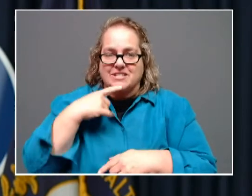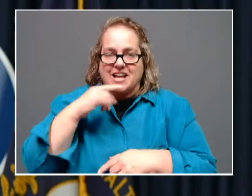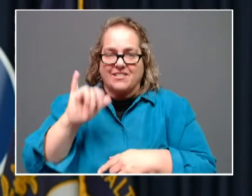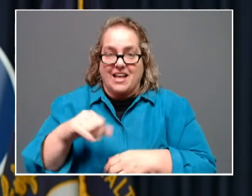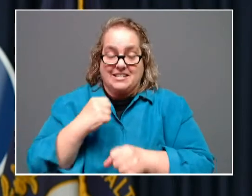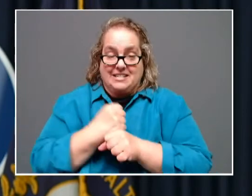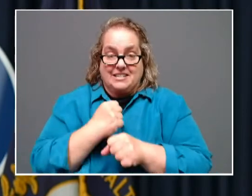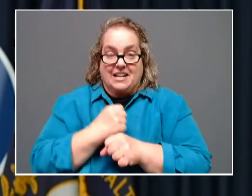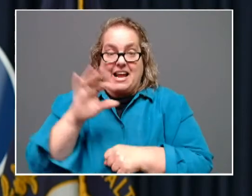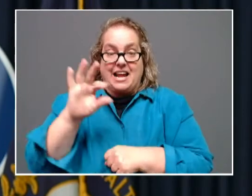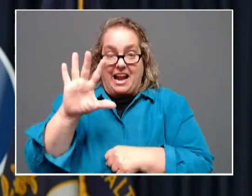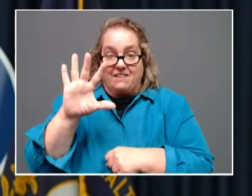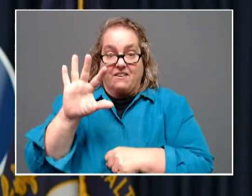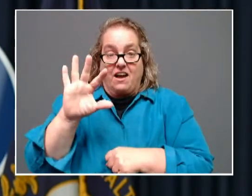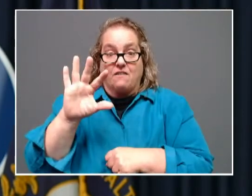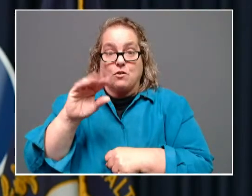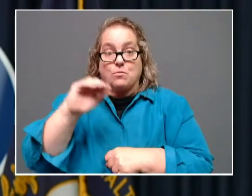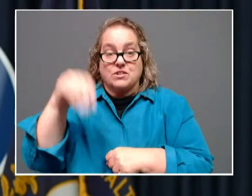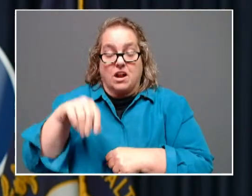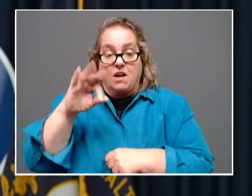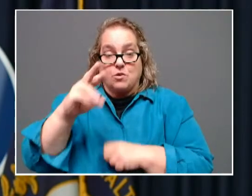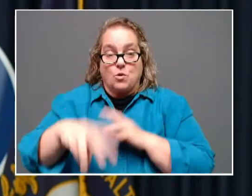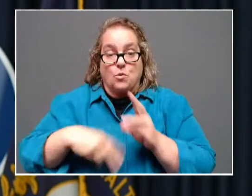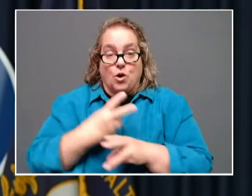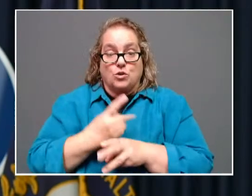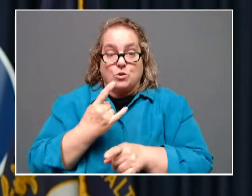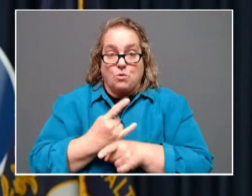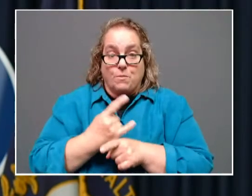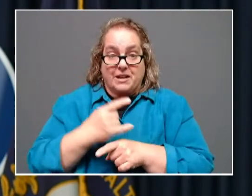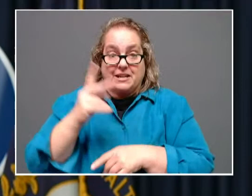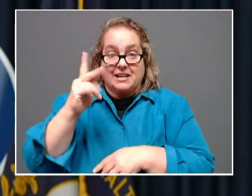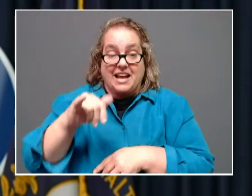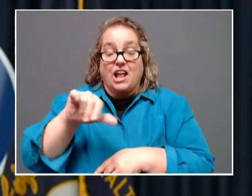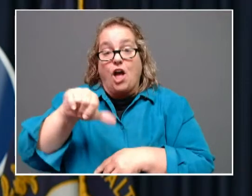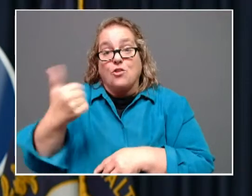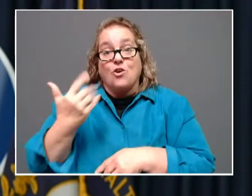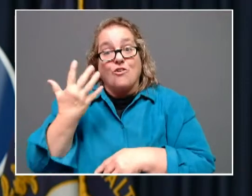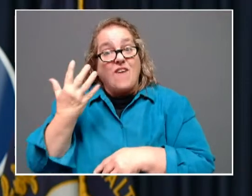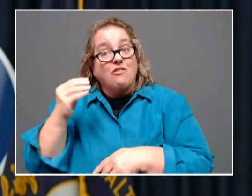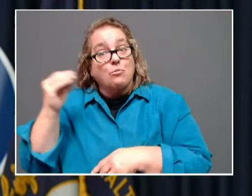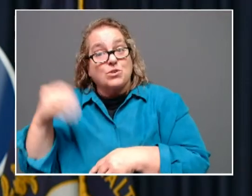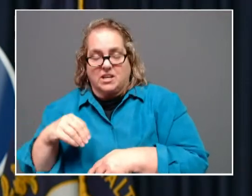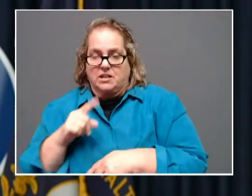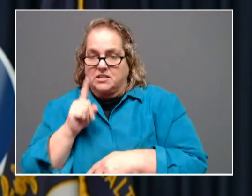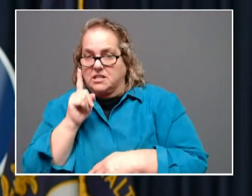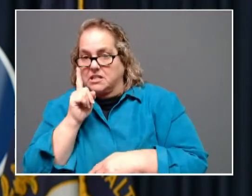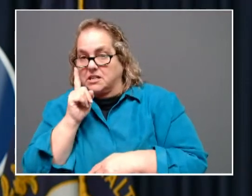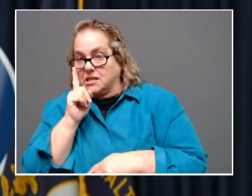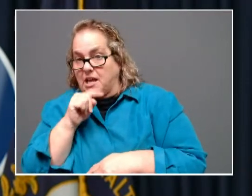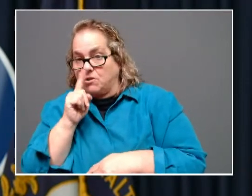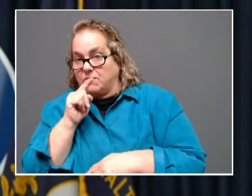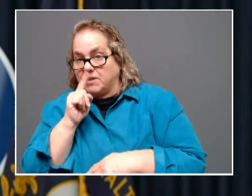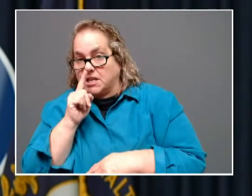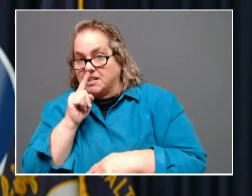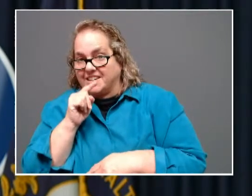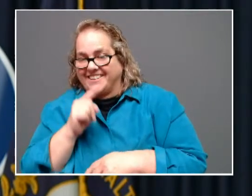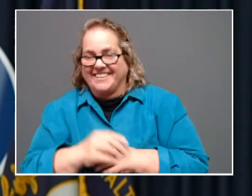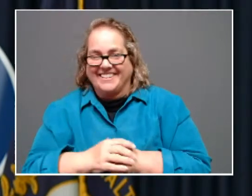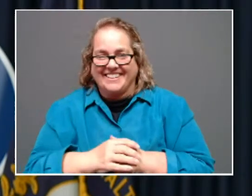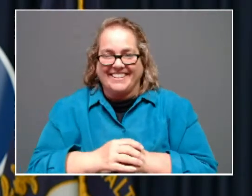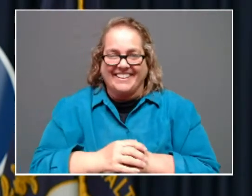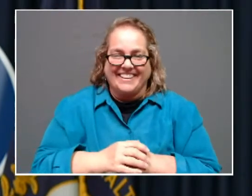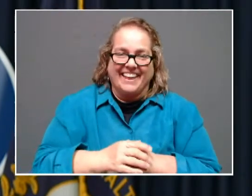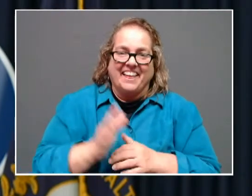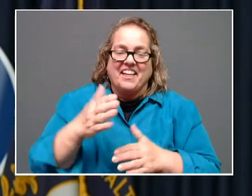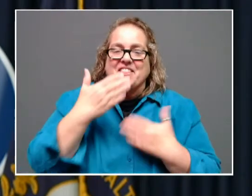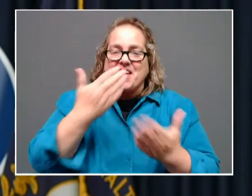the world's bourbon's made in Kentucky, and the other 5% is counterfeit. So thank you all so much. Next, we have